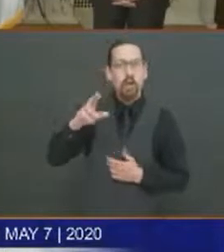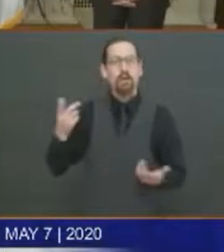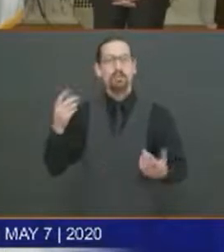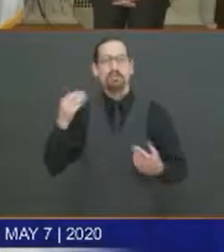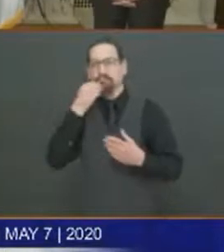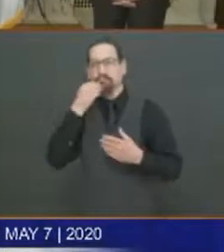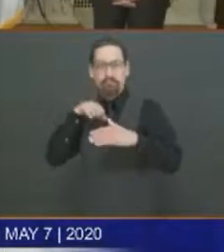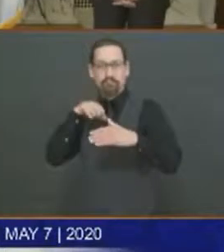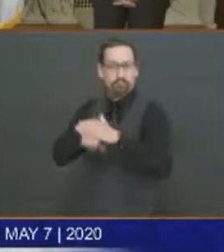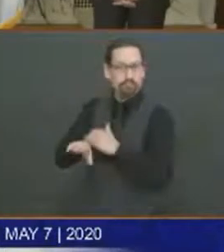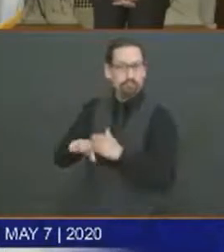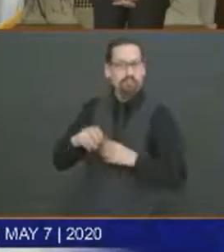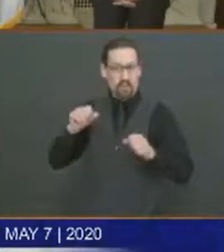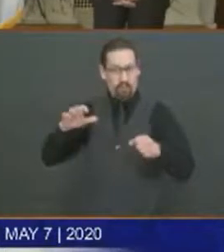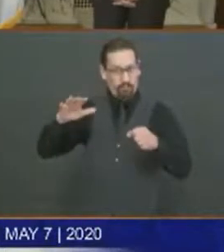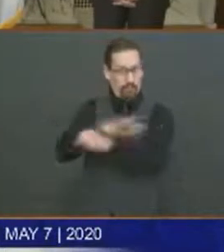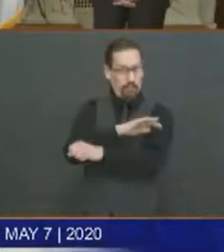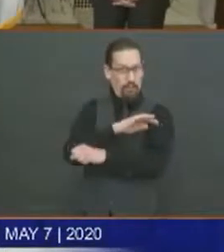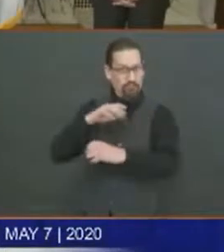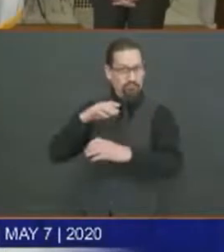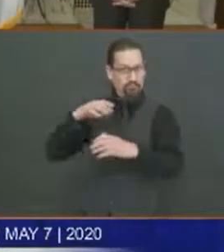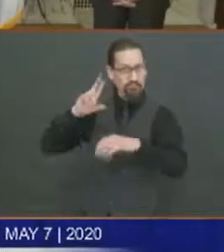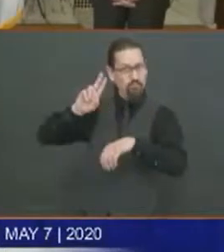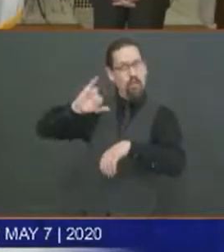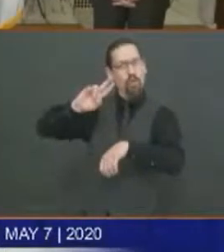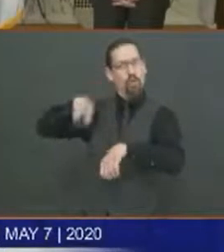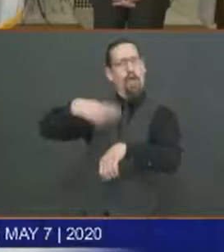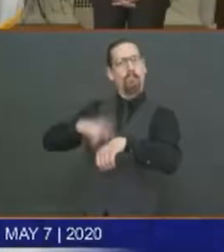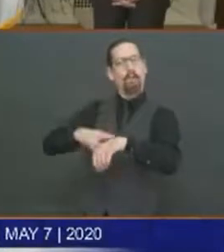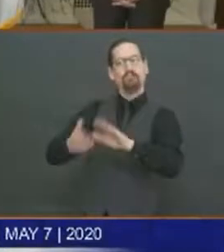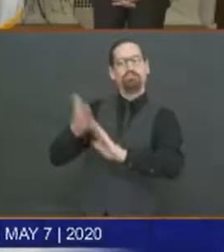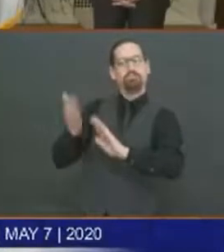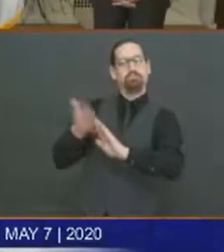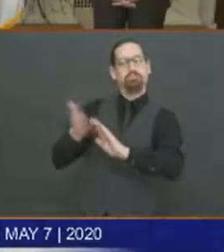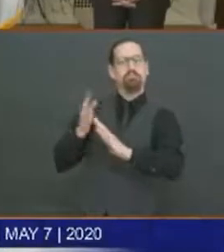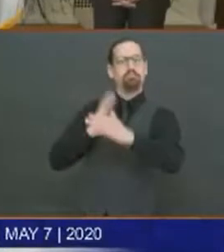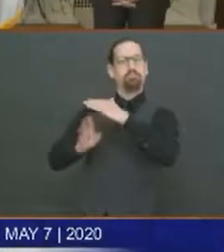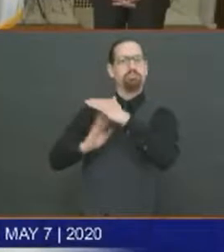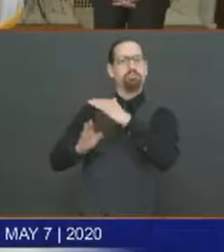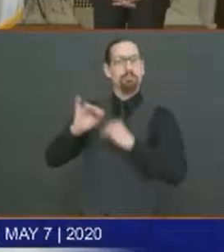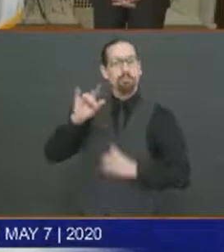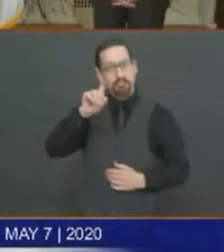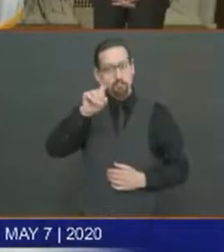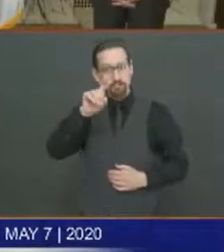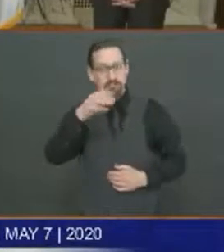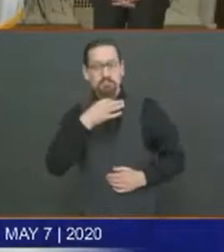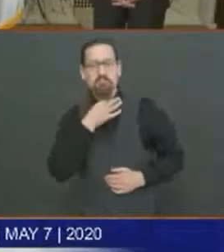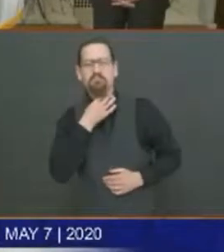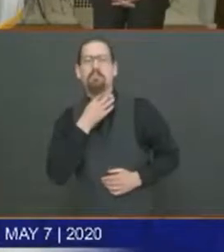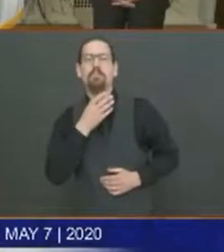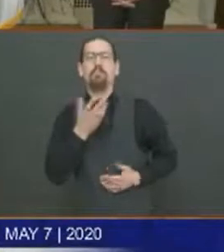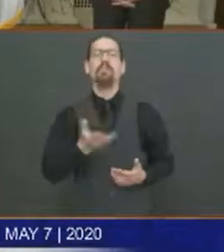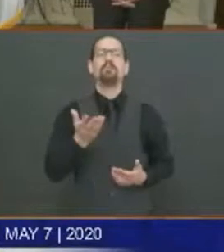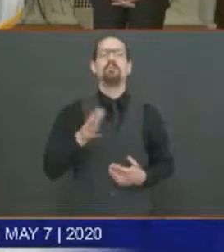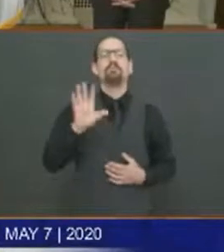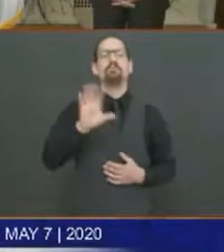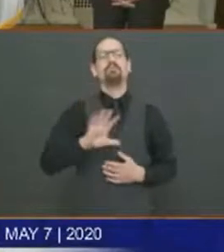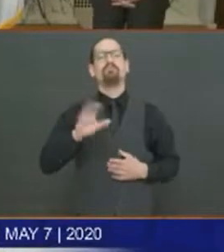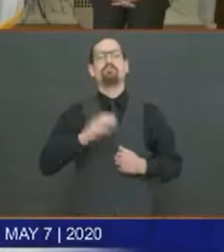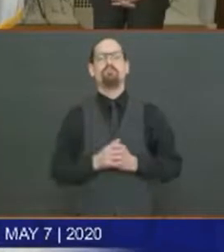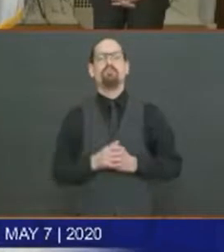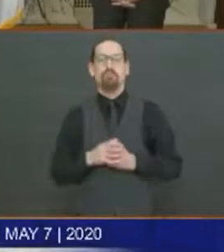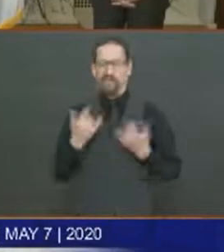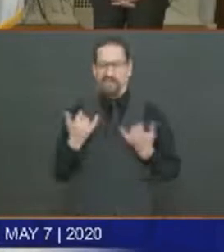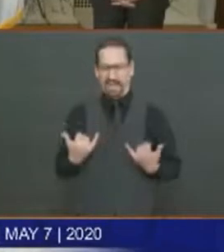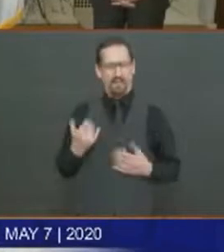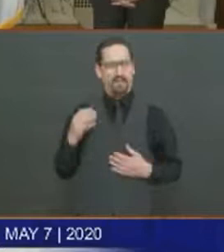It's possible. You know, it's impossible for me to say the first week of May what the last week of July is going to look like. This thing